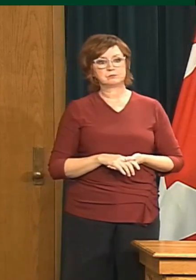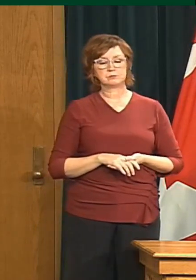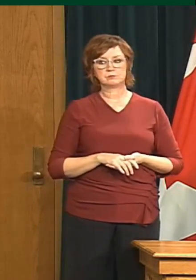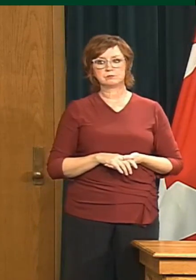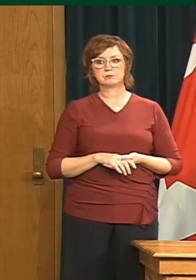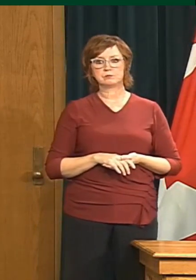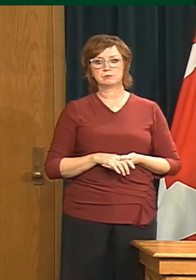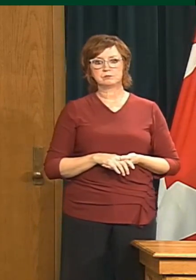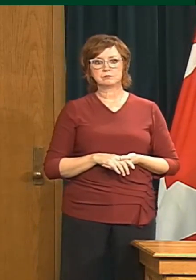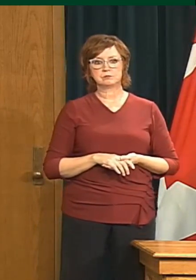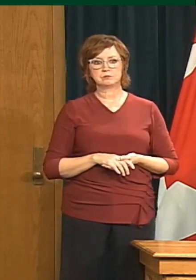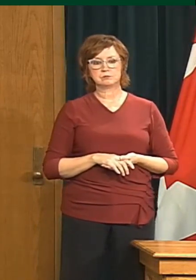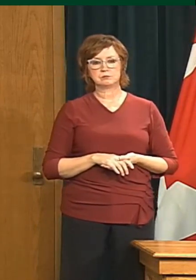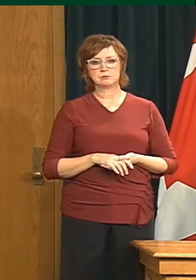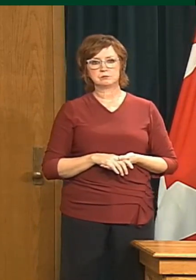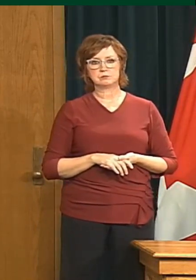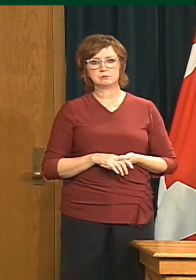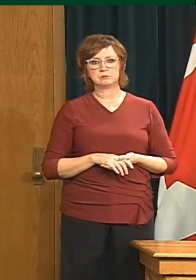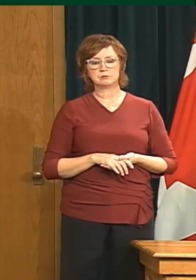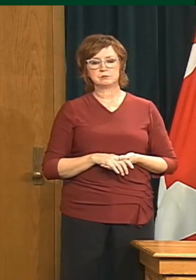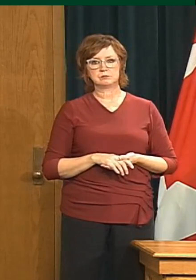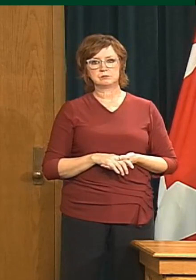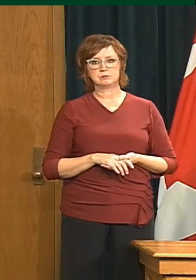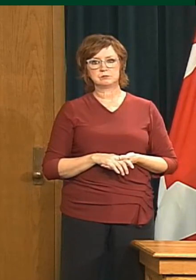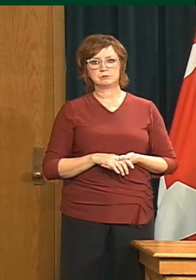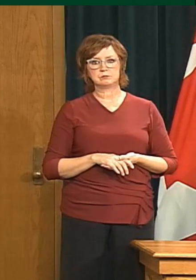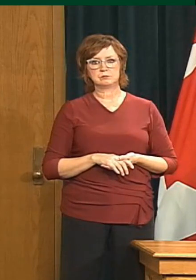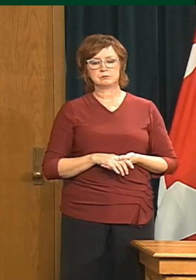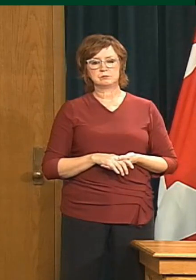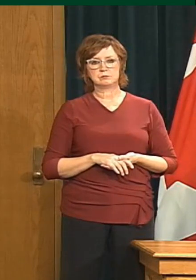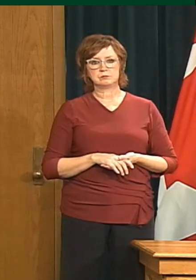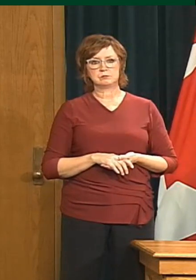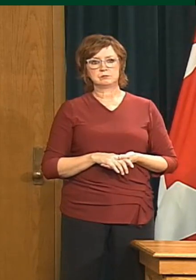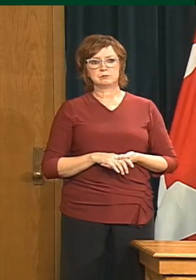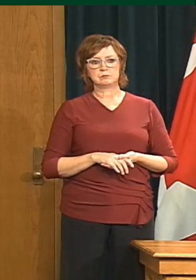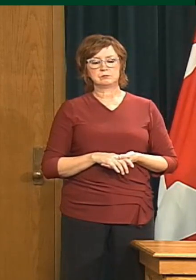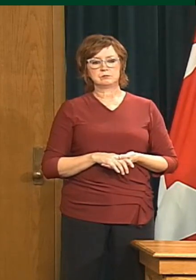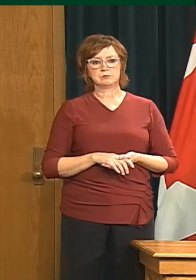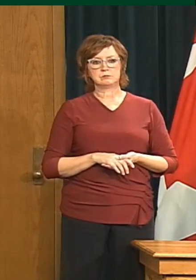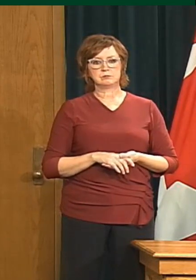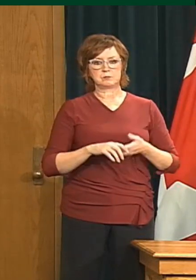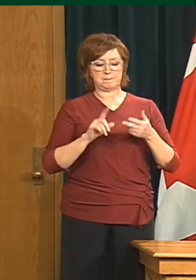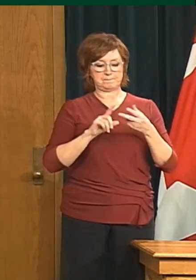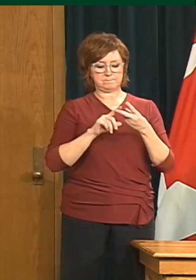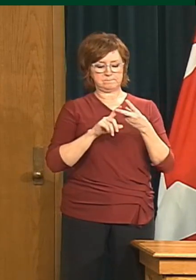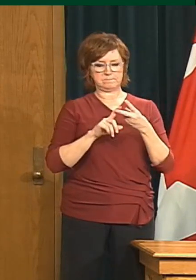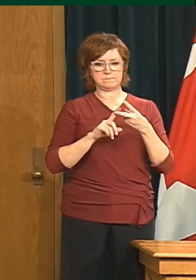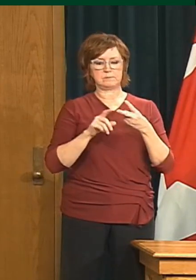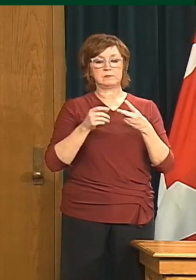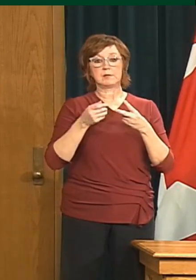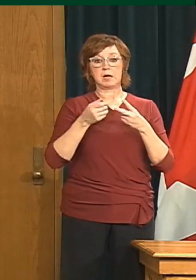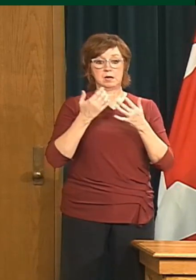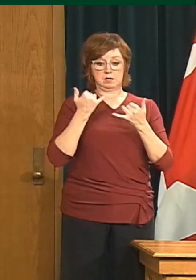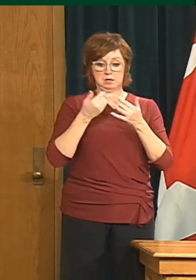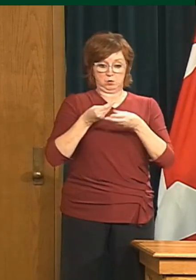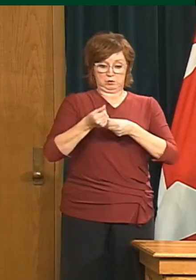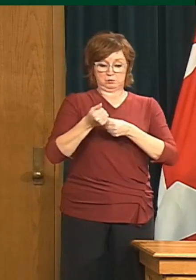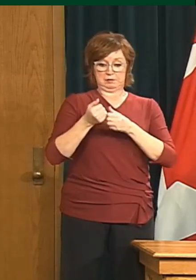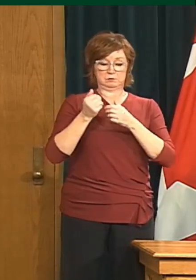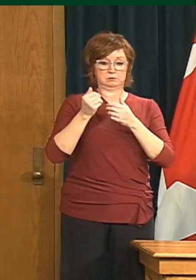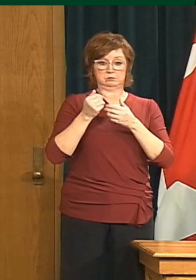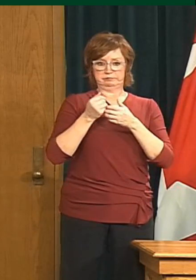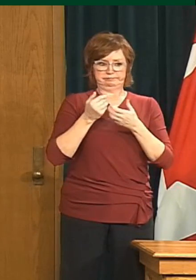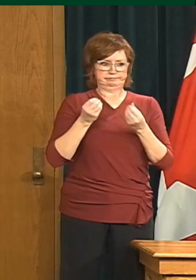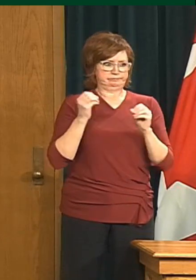here, especially where while expenses may not be maybe within budgeting right now, like you said, you mentioned you have